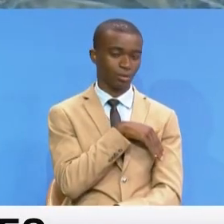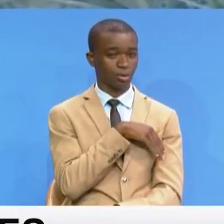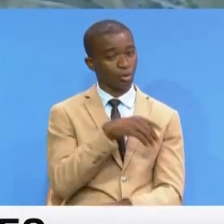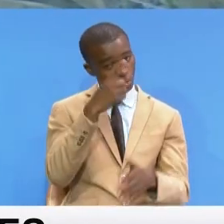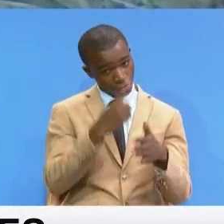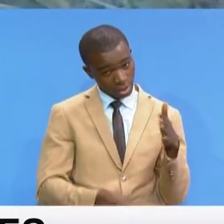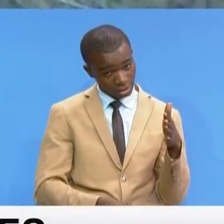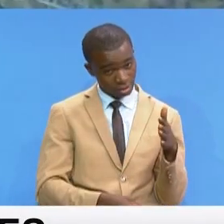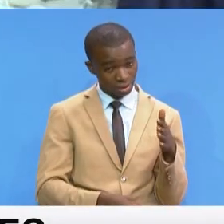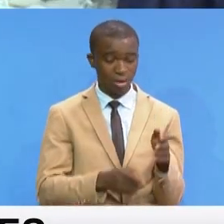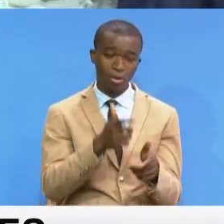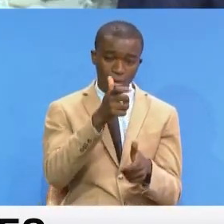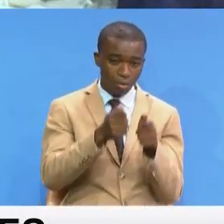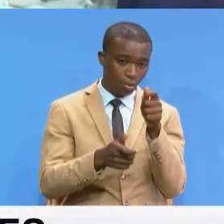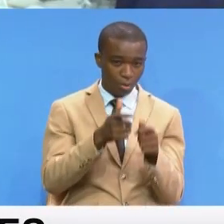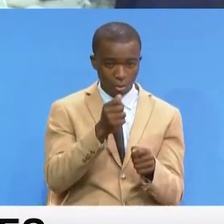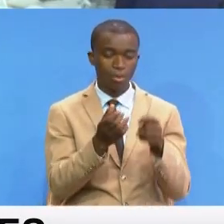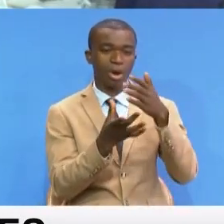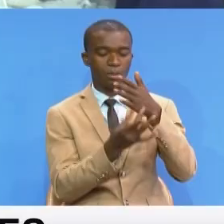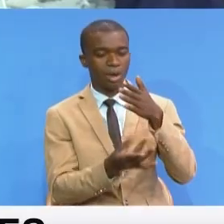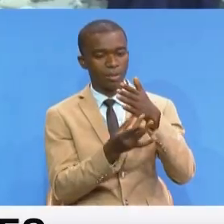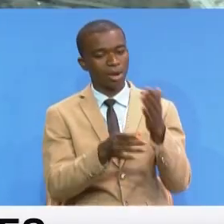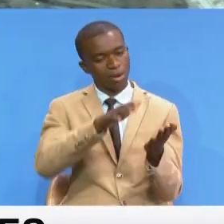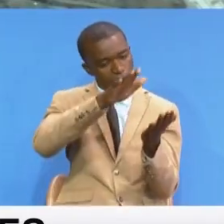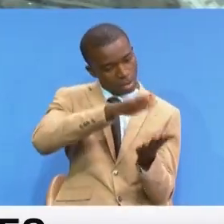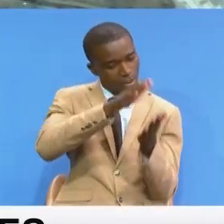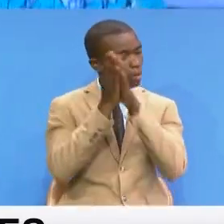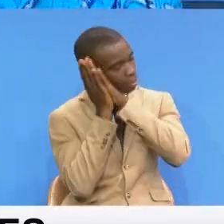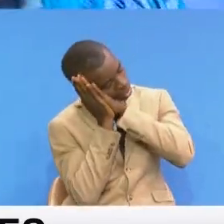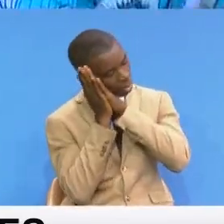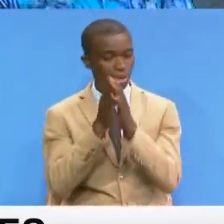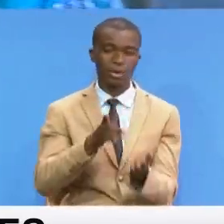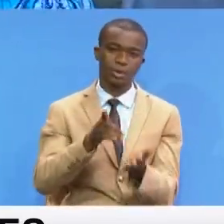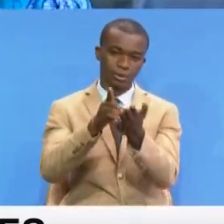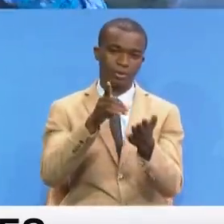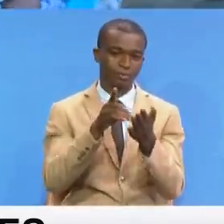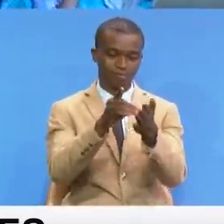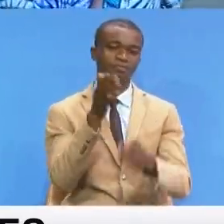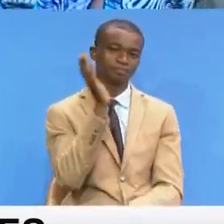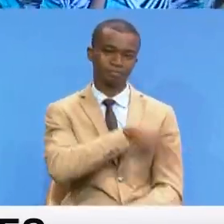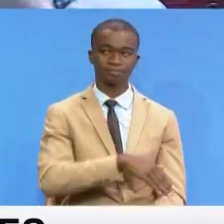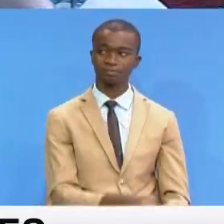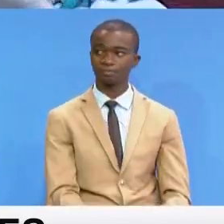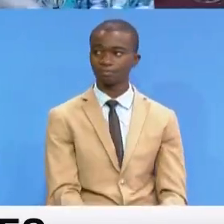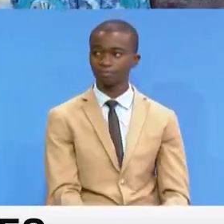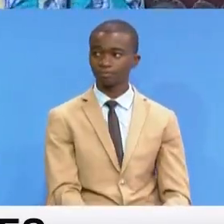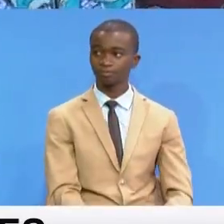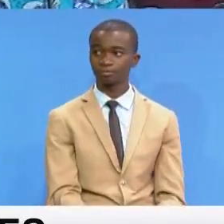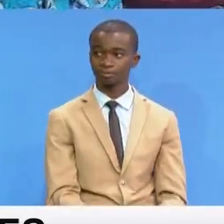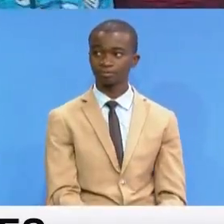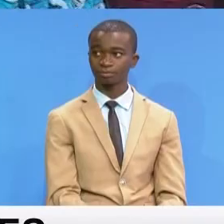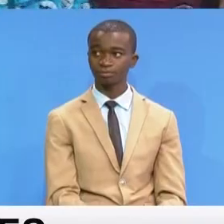including mealie-meal, cooking oil, and mattresses, among others. Abigail Kashweka reporting